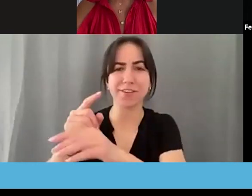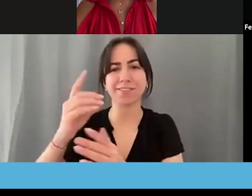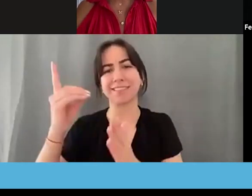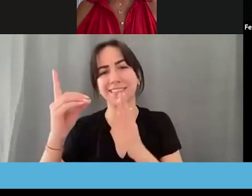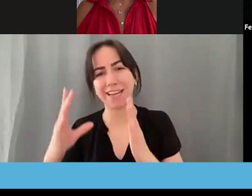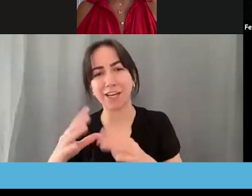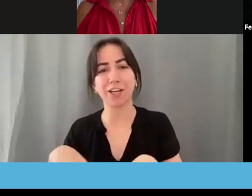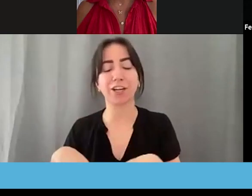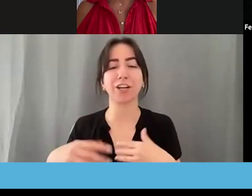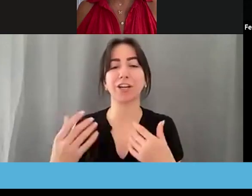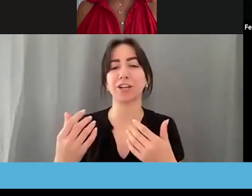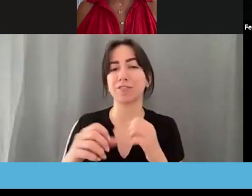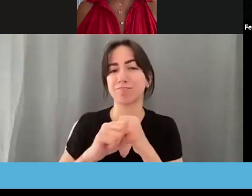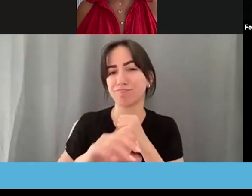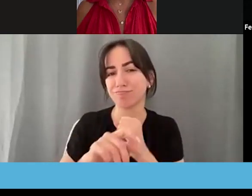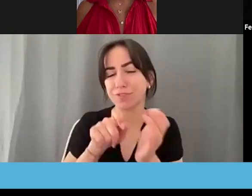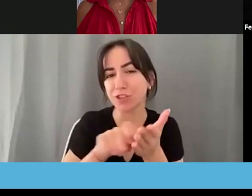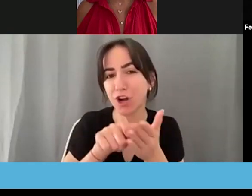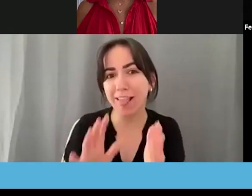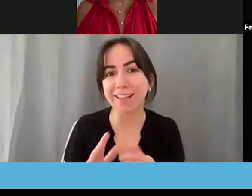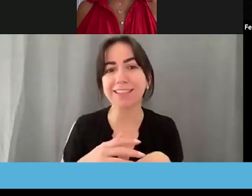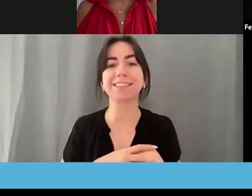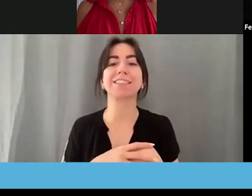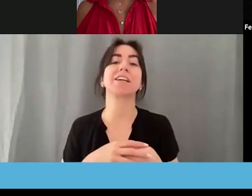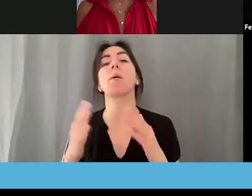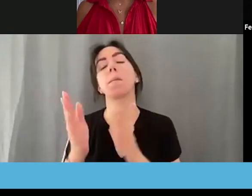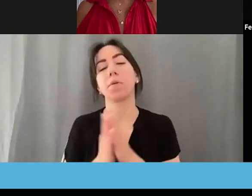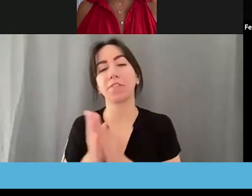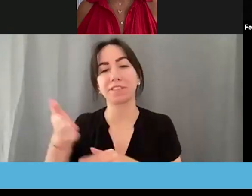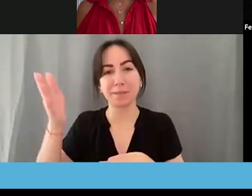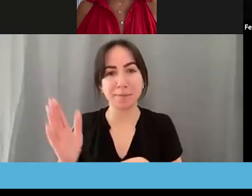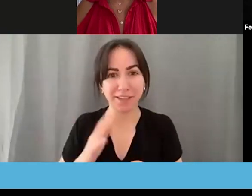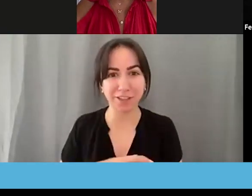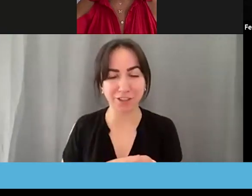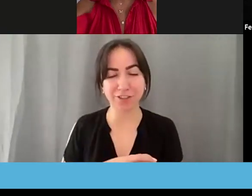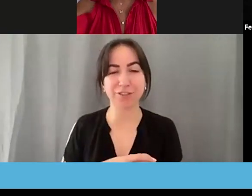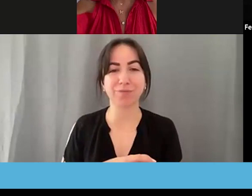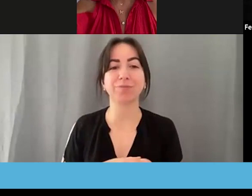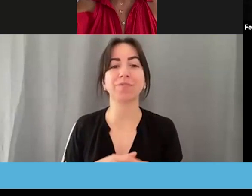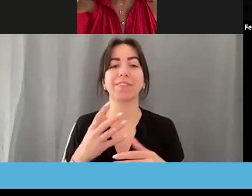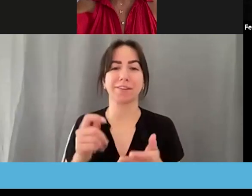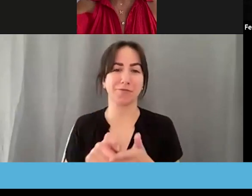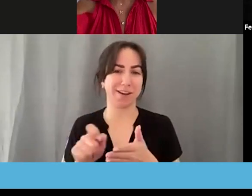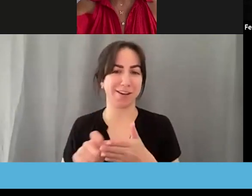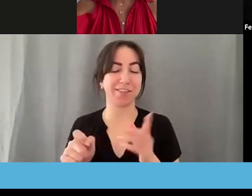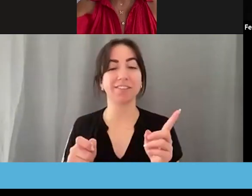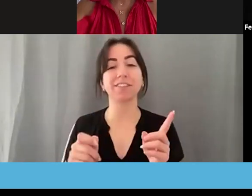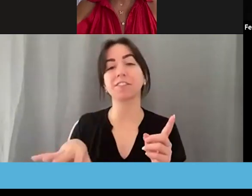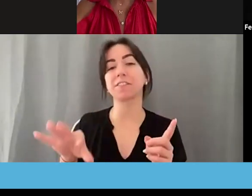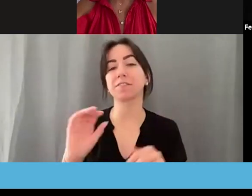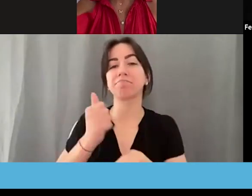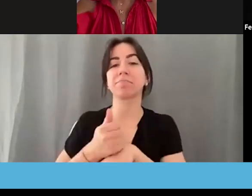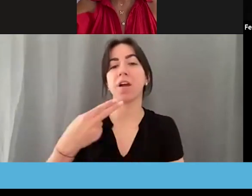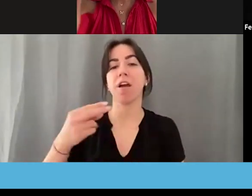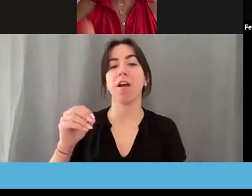designer, a broadcast journalist, a motivational speaker and writer. Tracy founded in 2002 Honeyshine, which